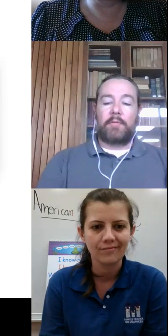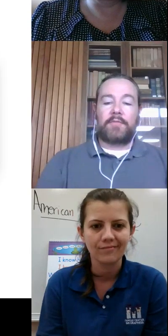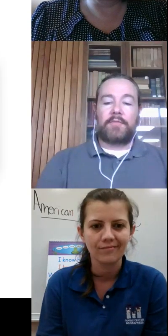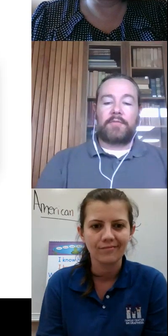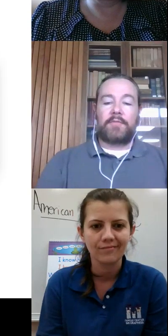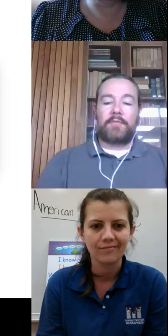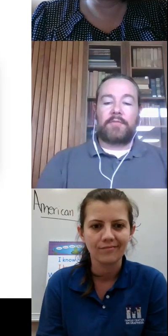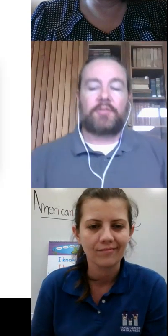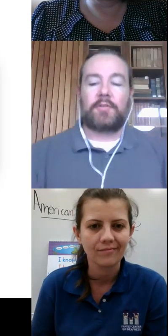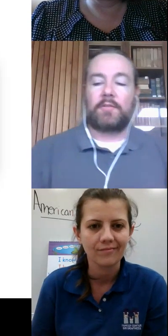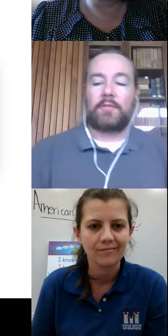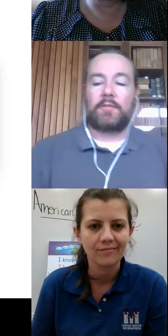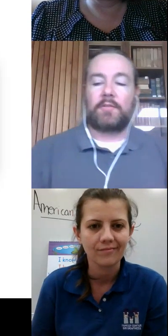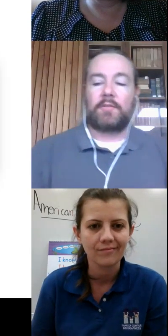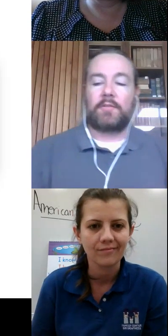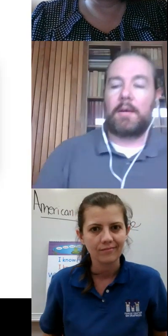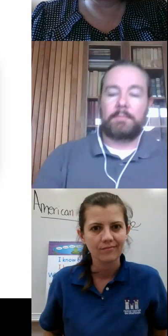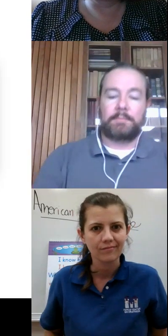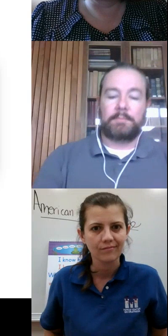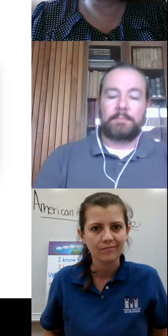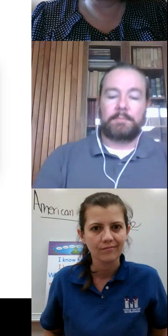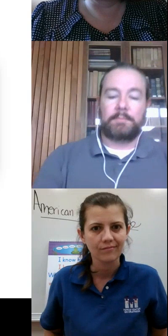Well, thank you very much for answering those questions.